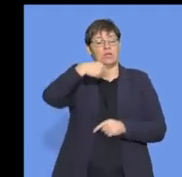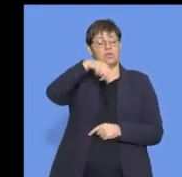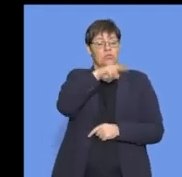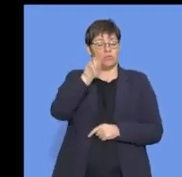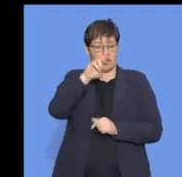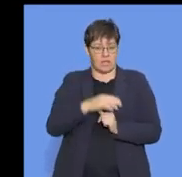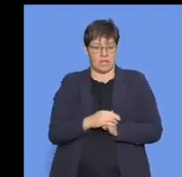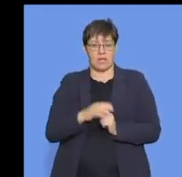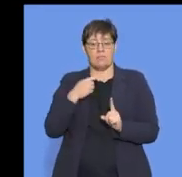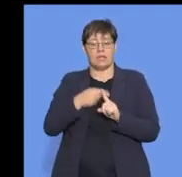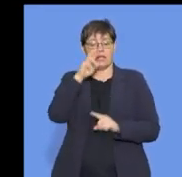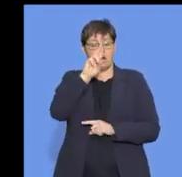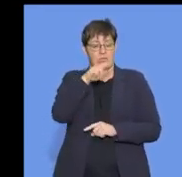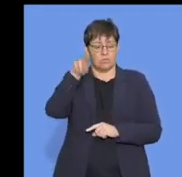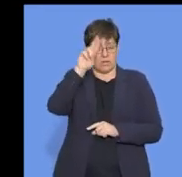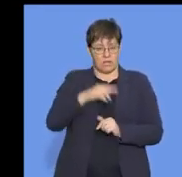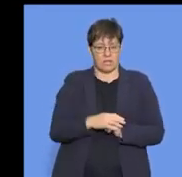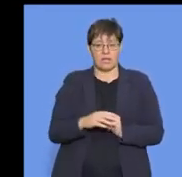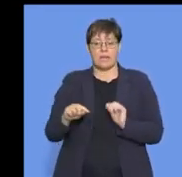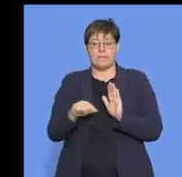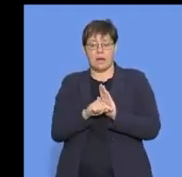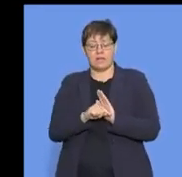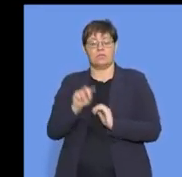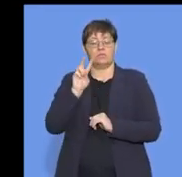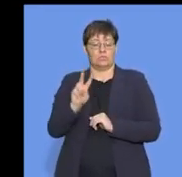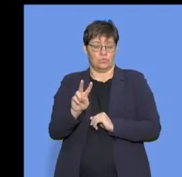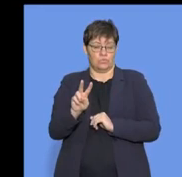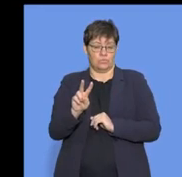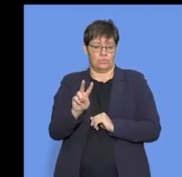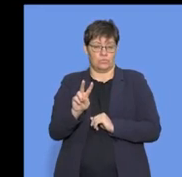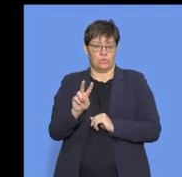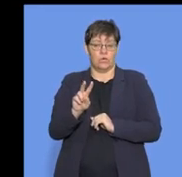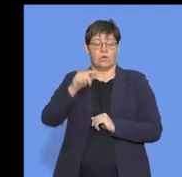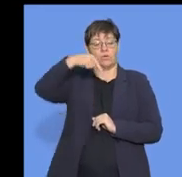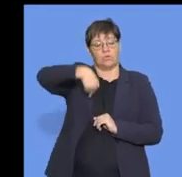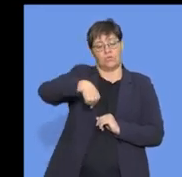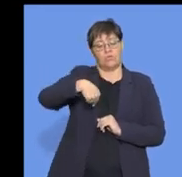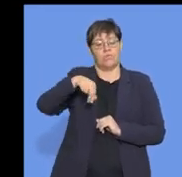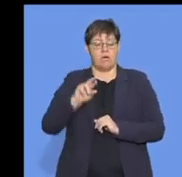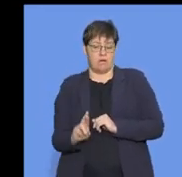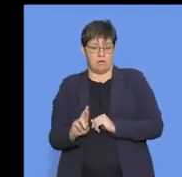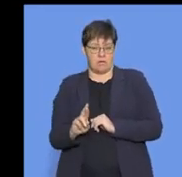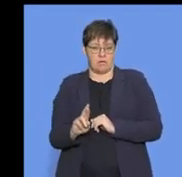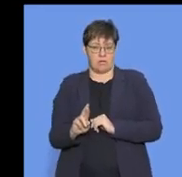squared is equal to Q squared plus R squared minus